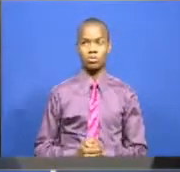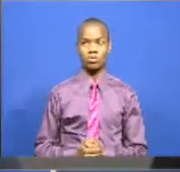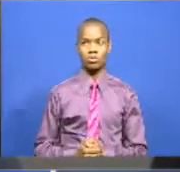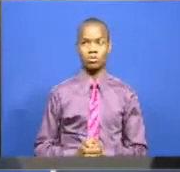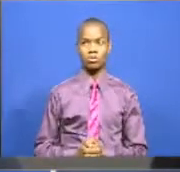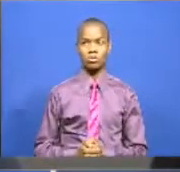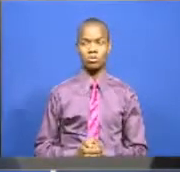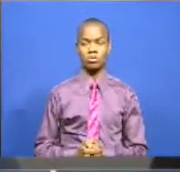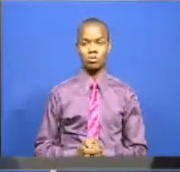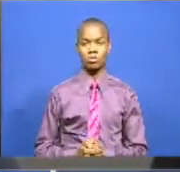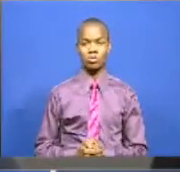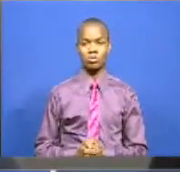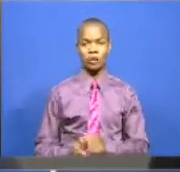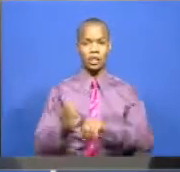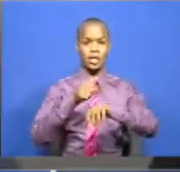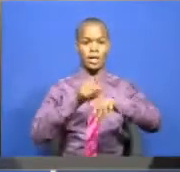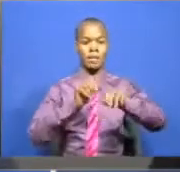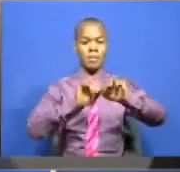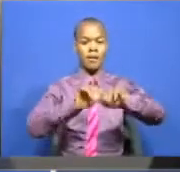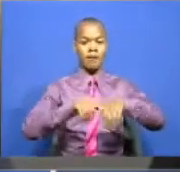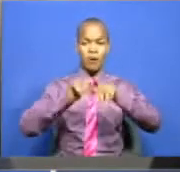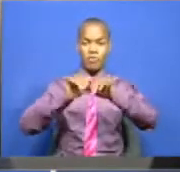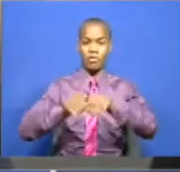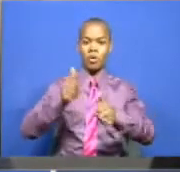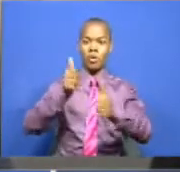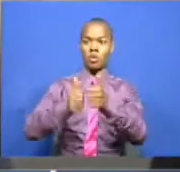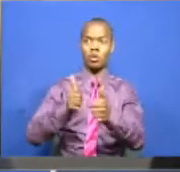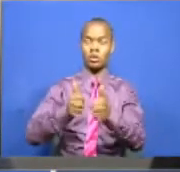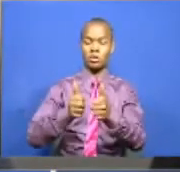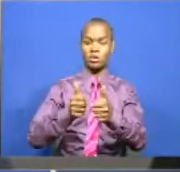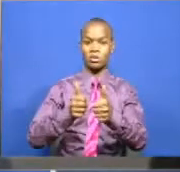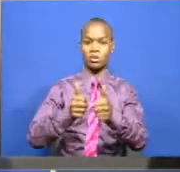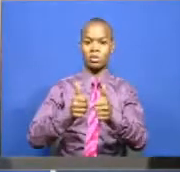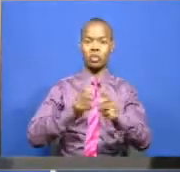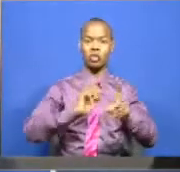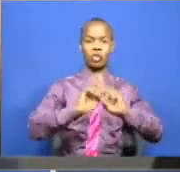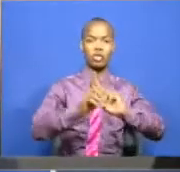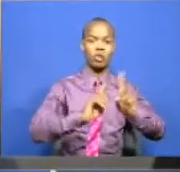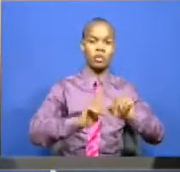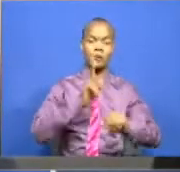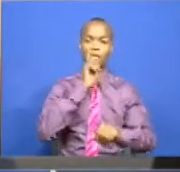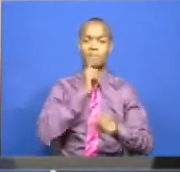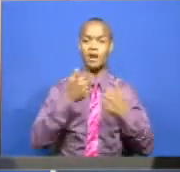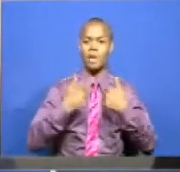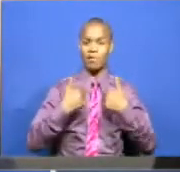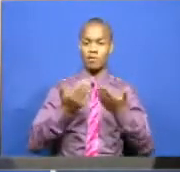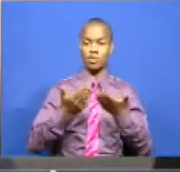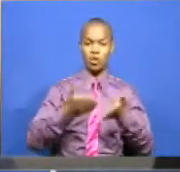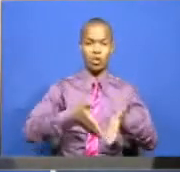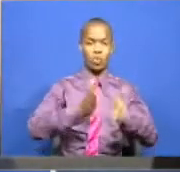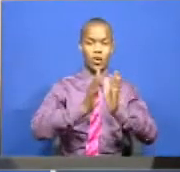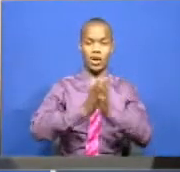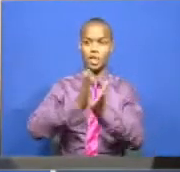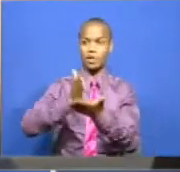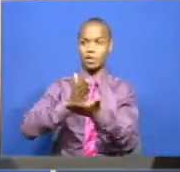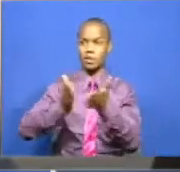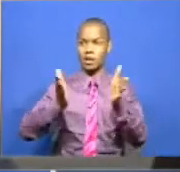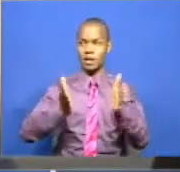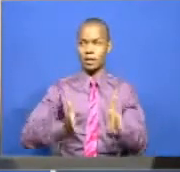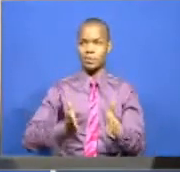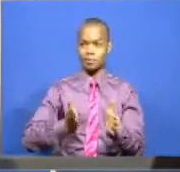With those firms which have privatized their employees or their sectors of